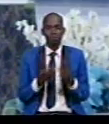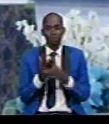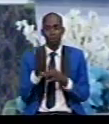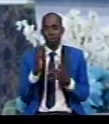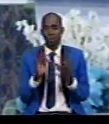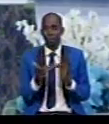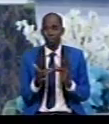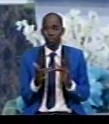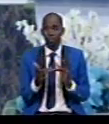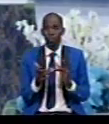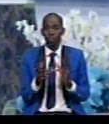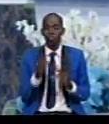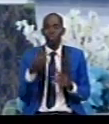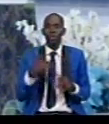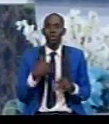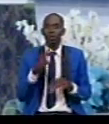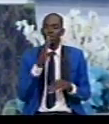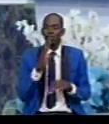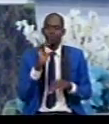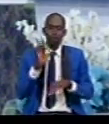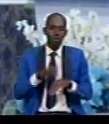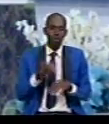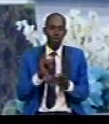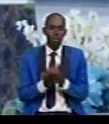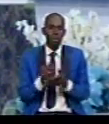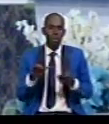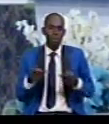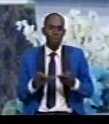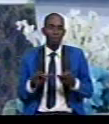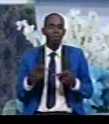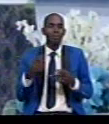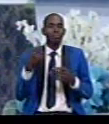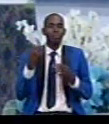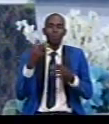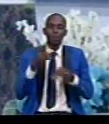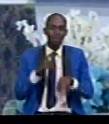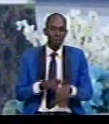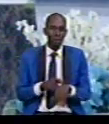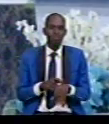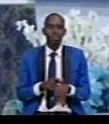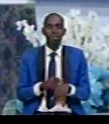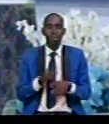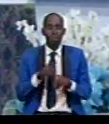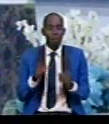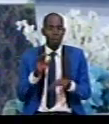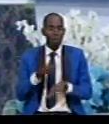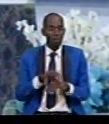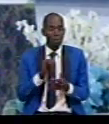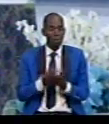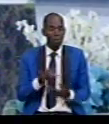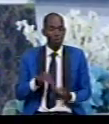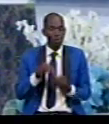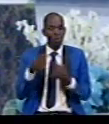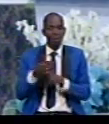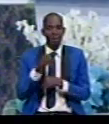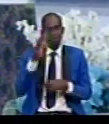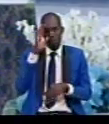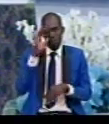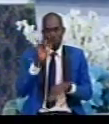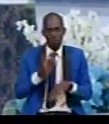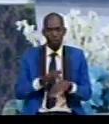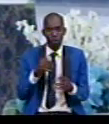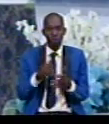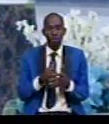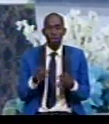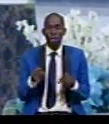I've been touching that during prayer, but that particular day, I touched it while the prayer was